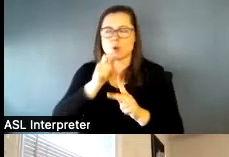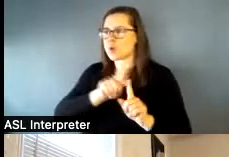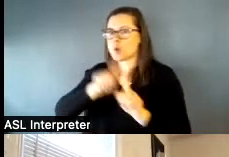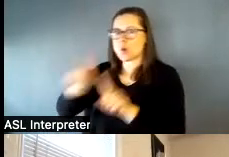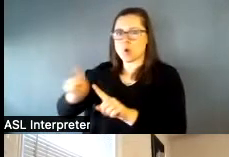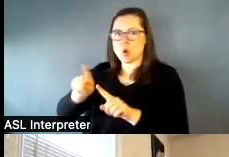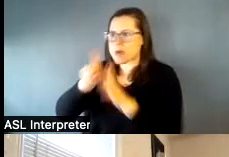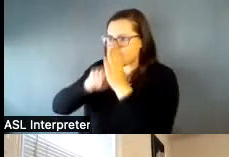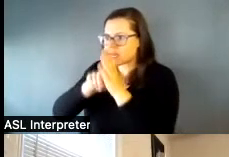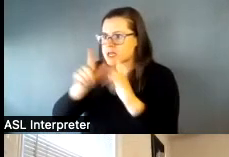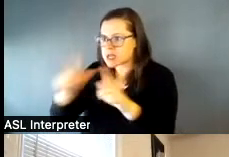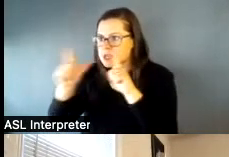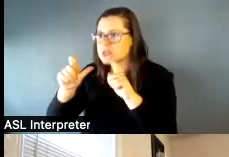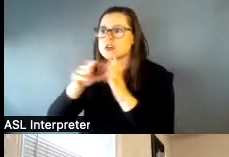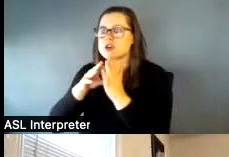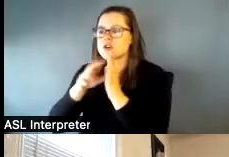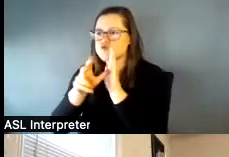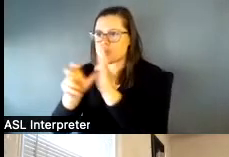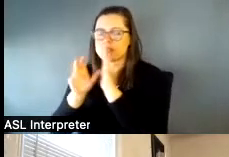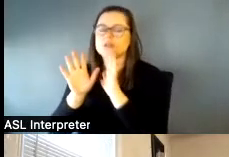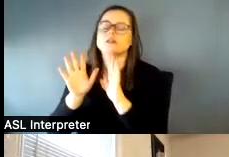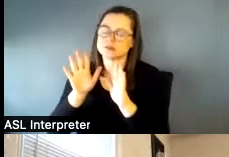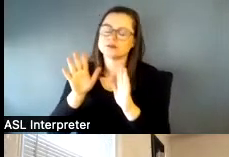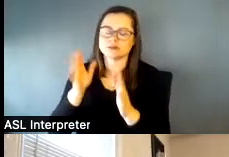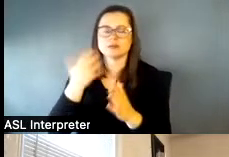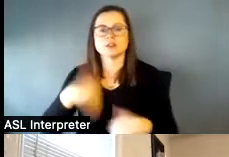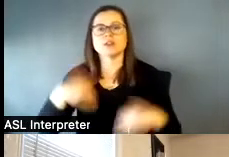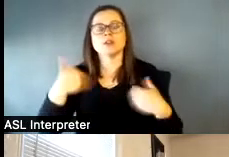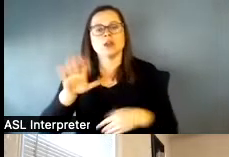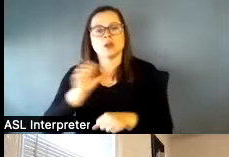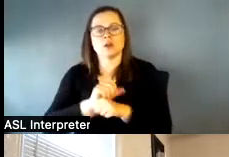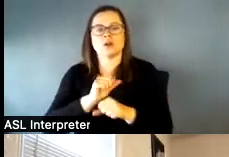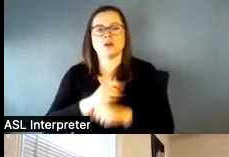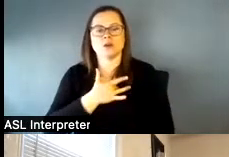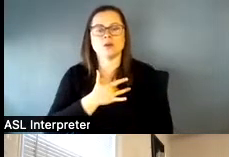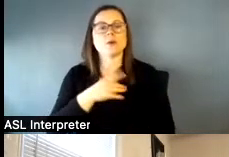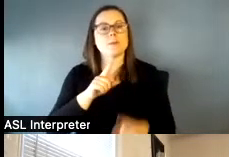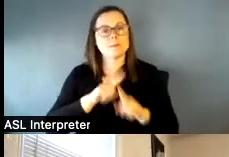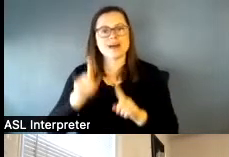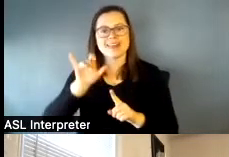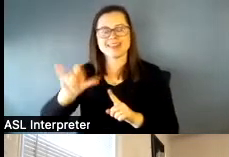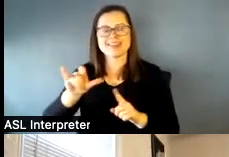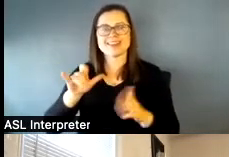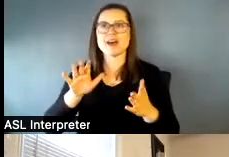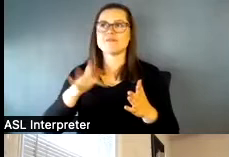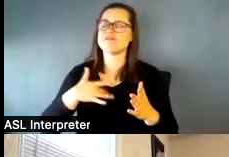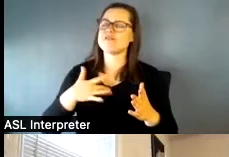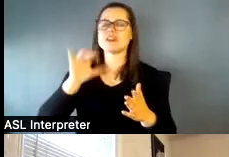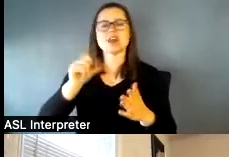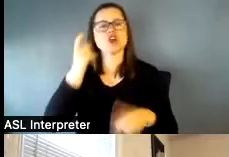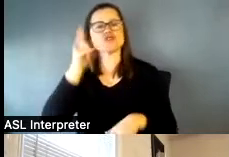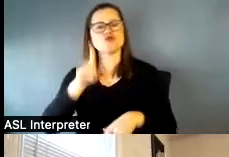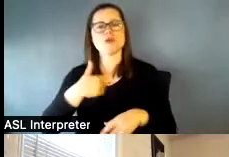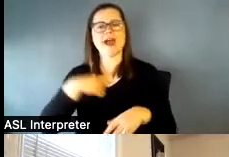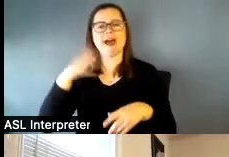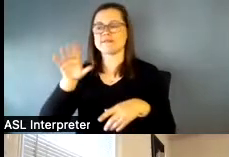like getting yourself inside of a different place and reforming the type of vision you have. And I think with